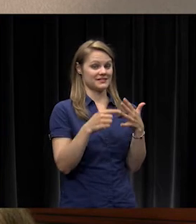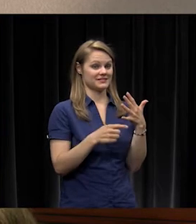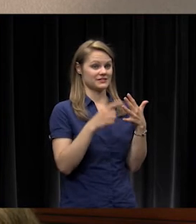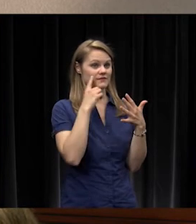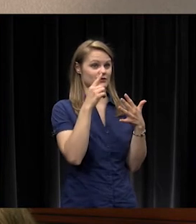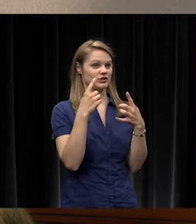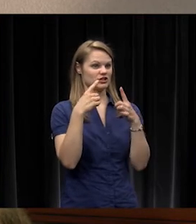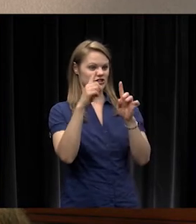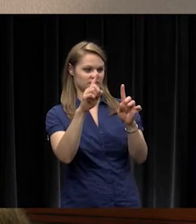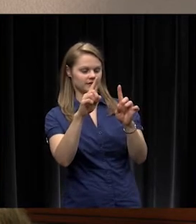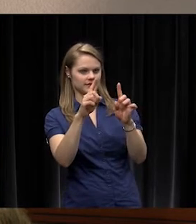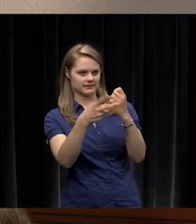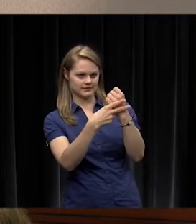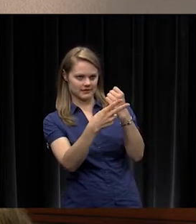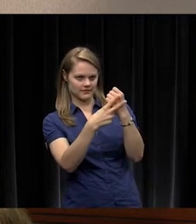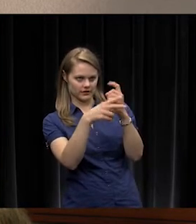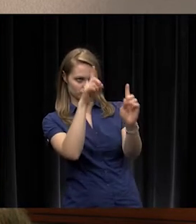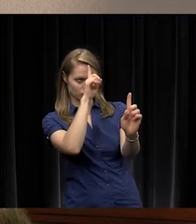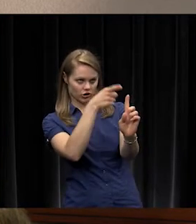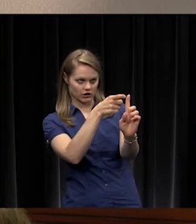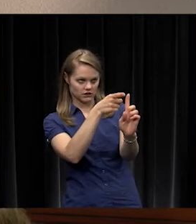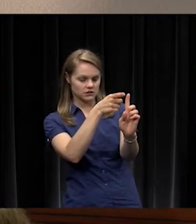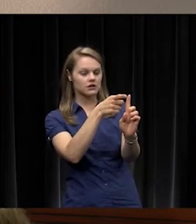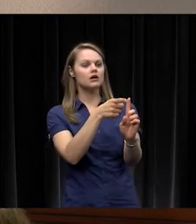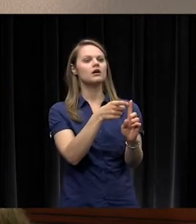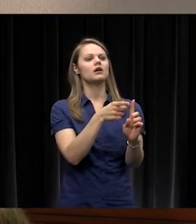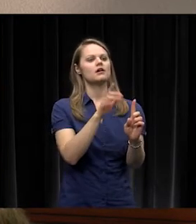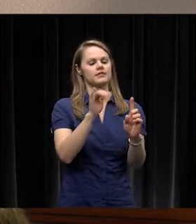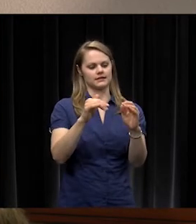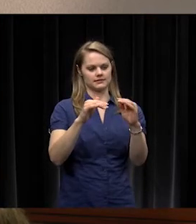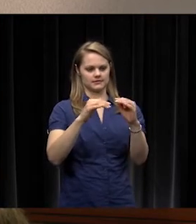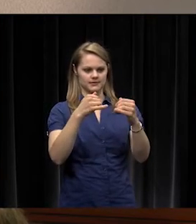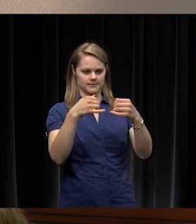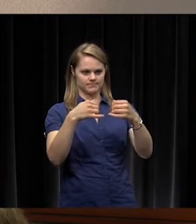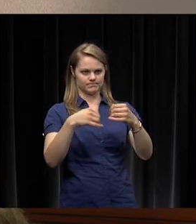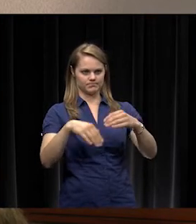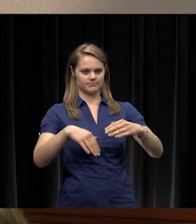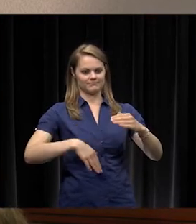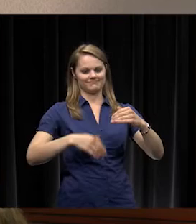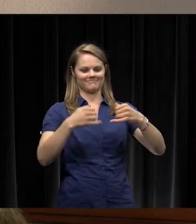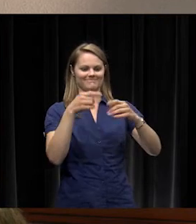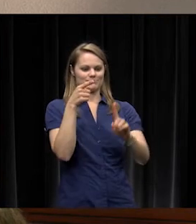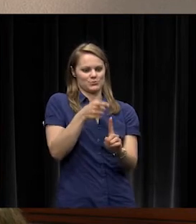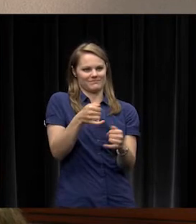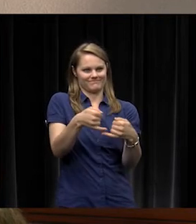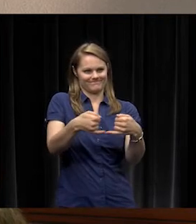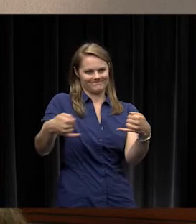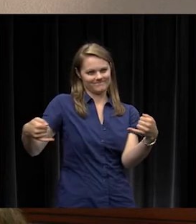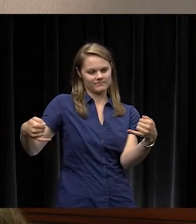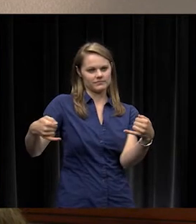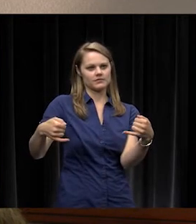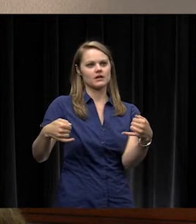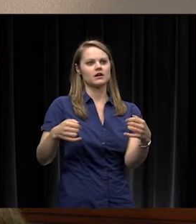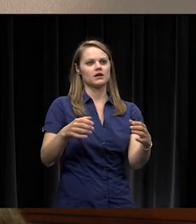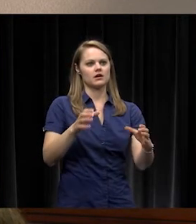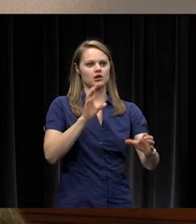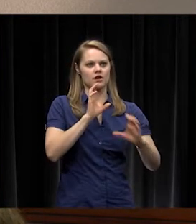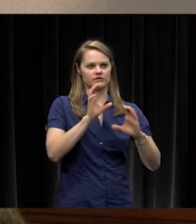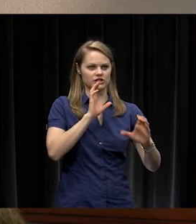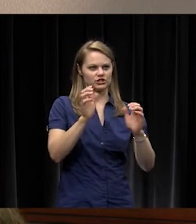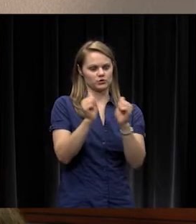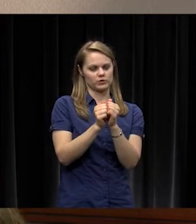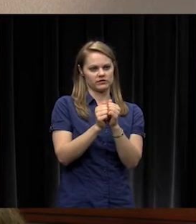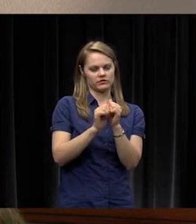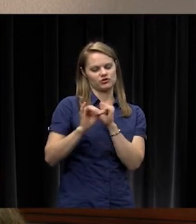savings targets. Those are the baseline. We've also have kind of our own internal conversations with John with respect to the amounts